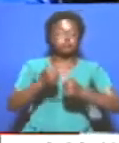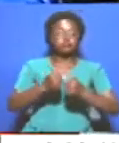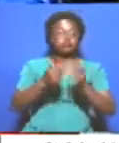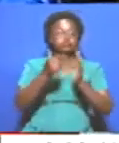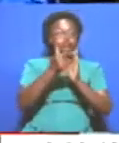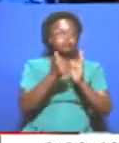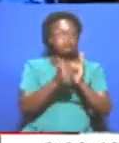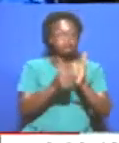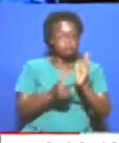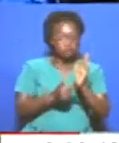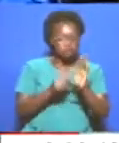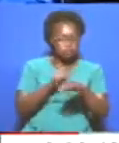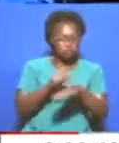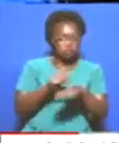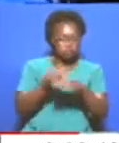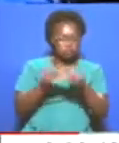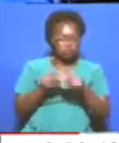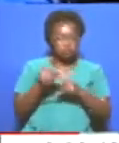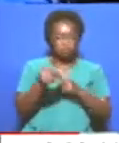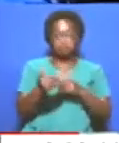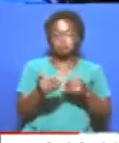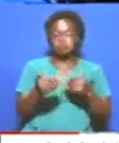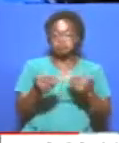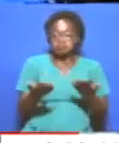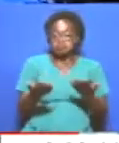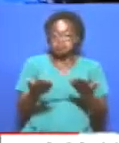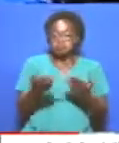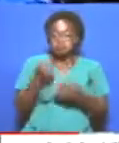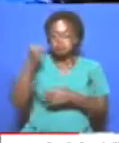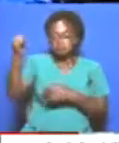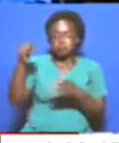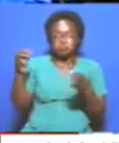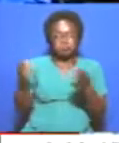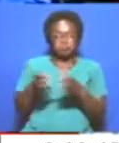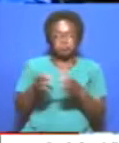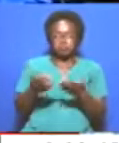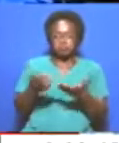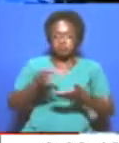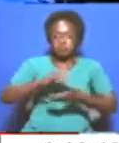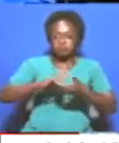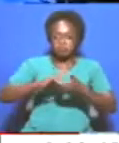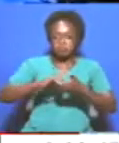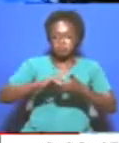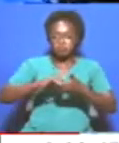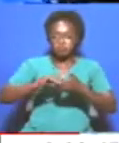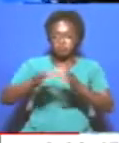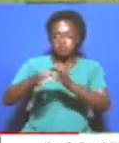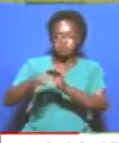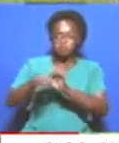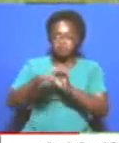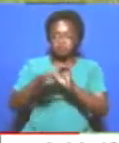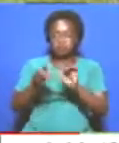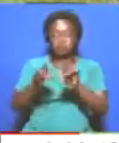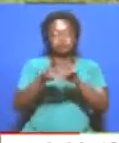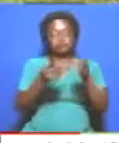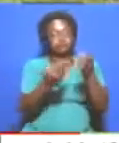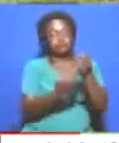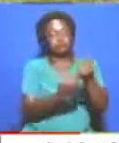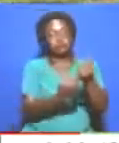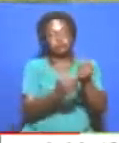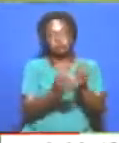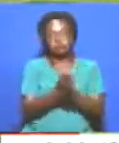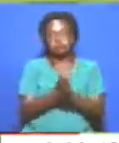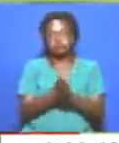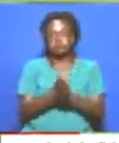the nature and extent of our political engagement and cooperation as partners. One